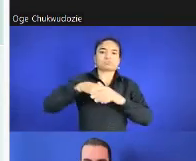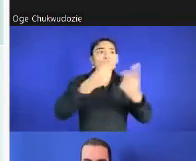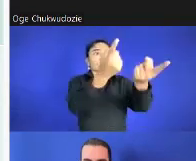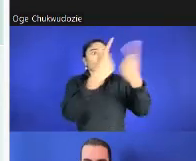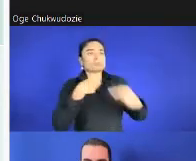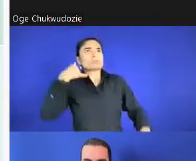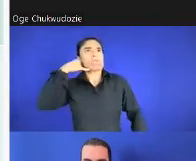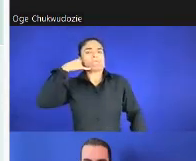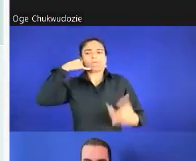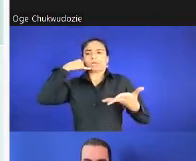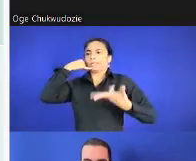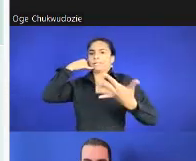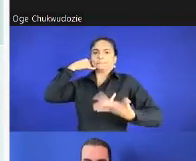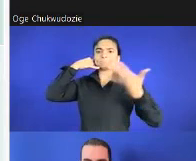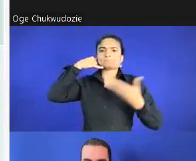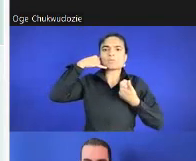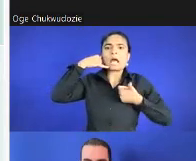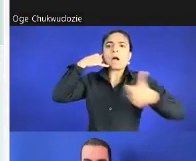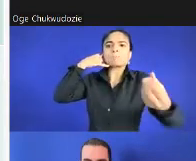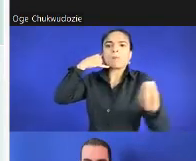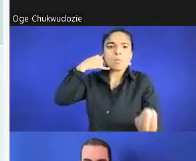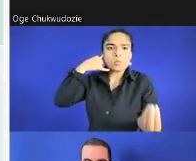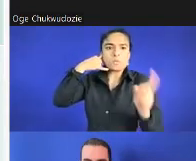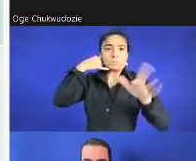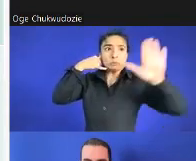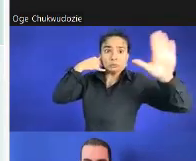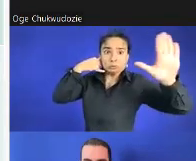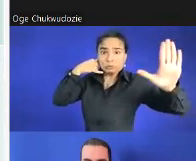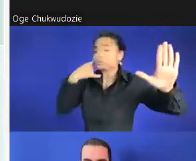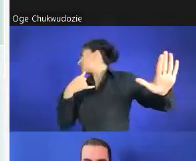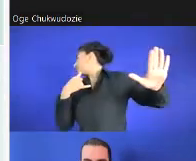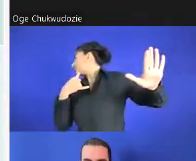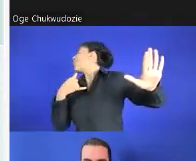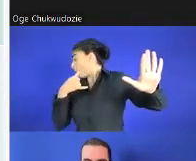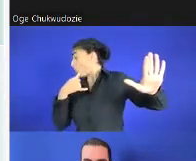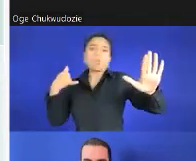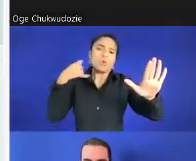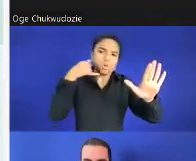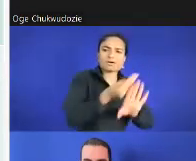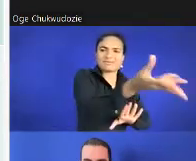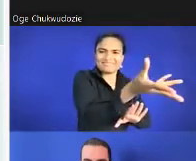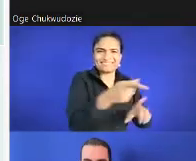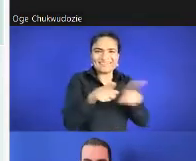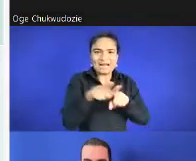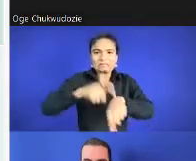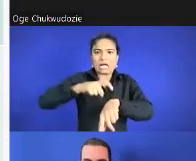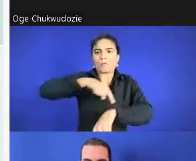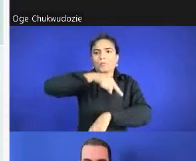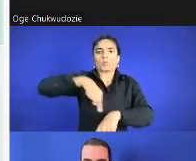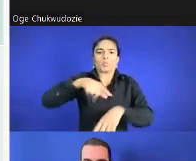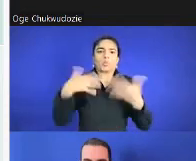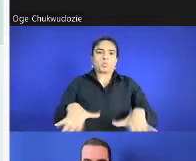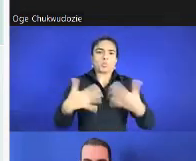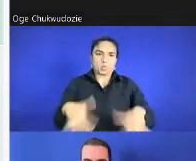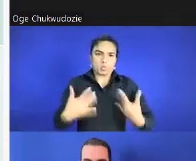may cause a delay in response. And it's also limited to people who have phones or who can afford to recharge their